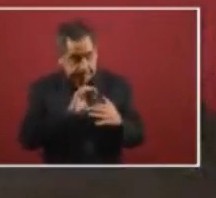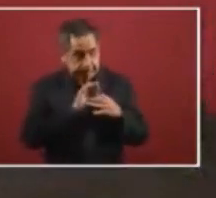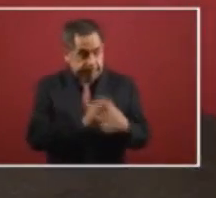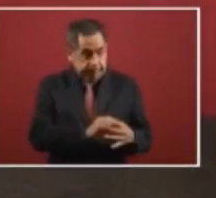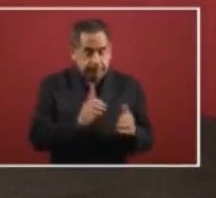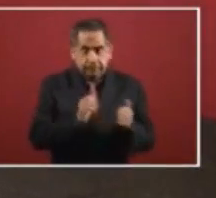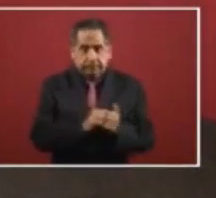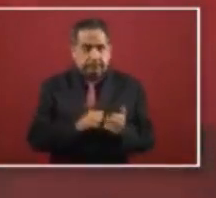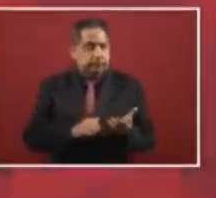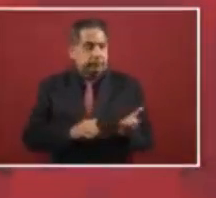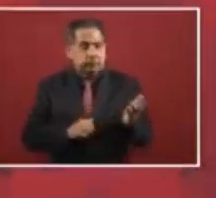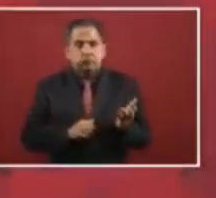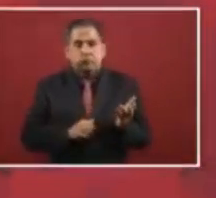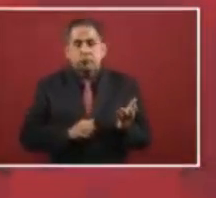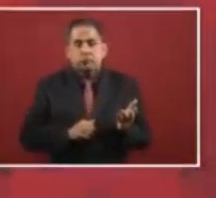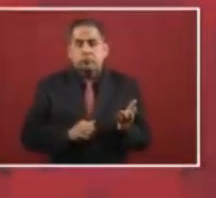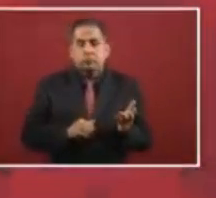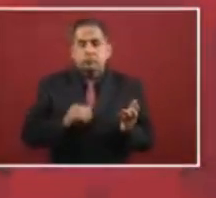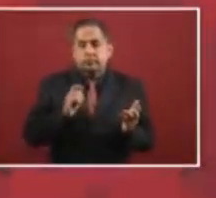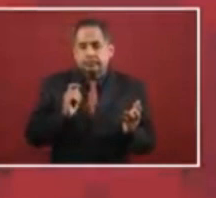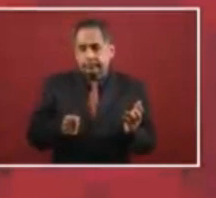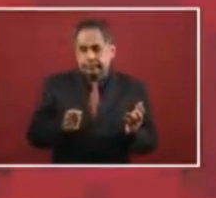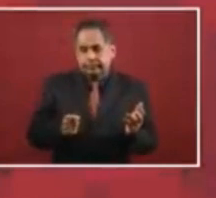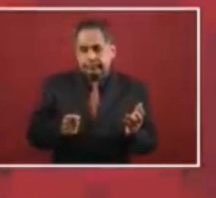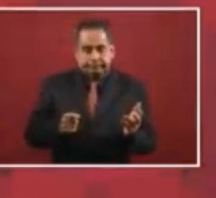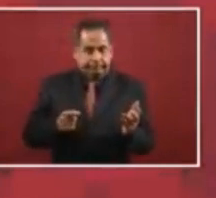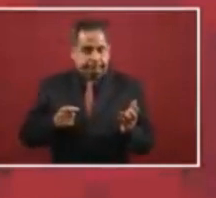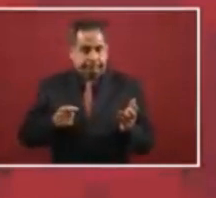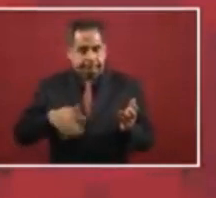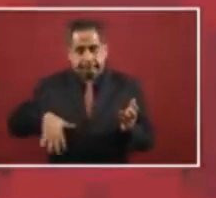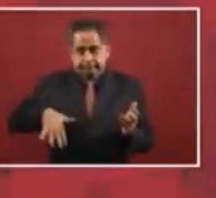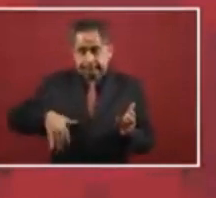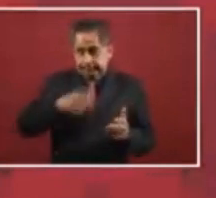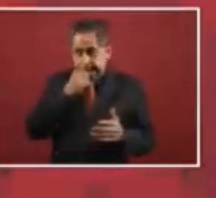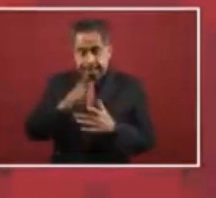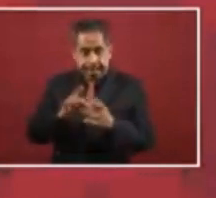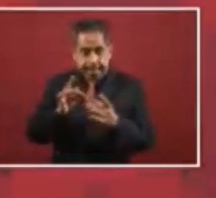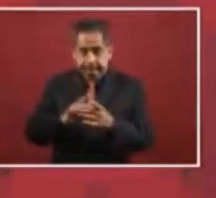count with this